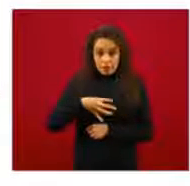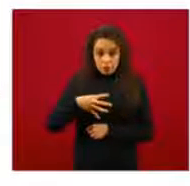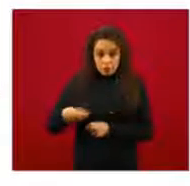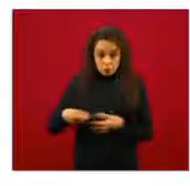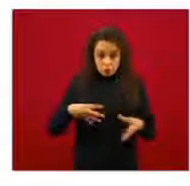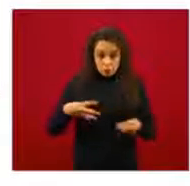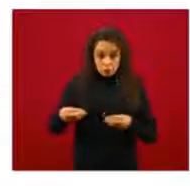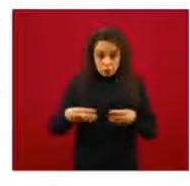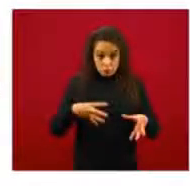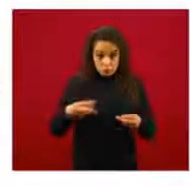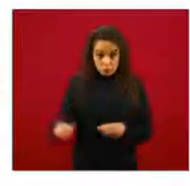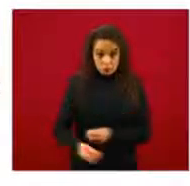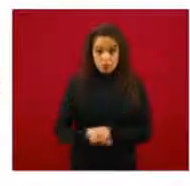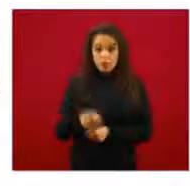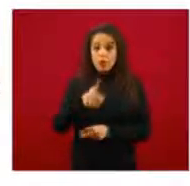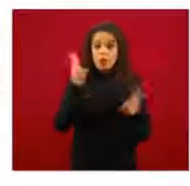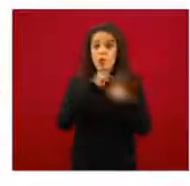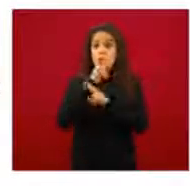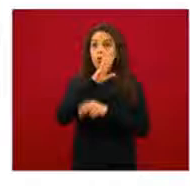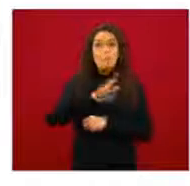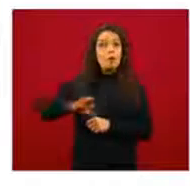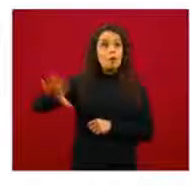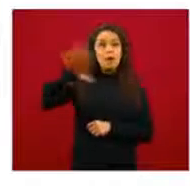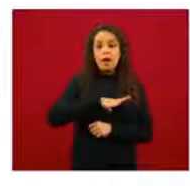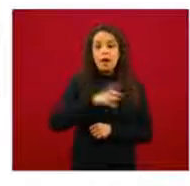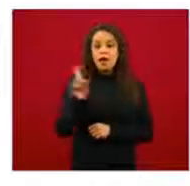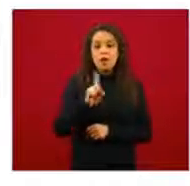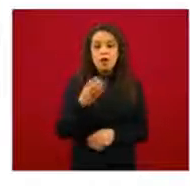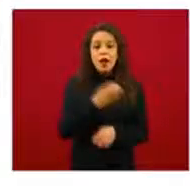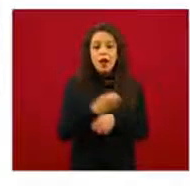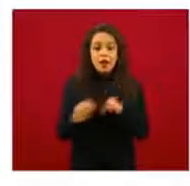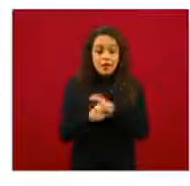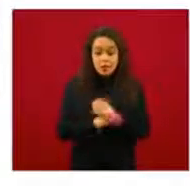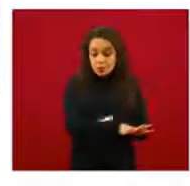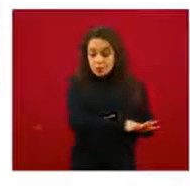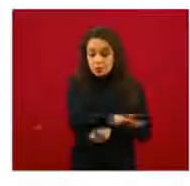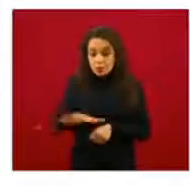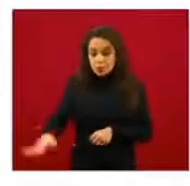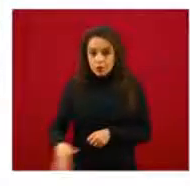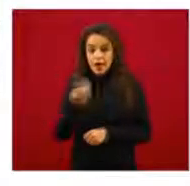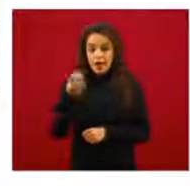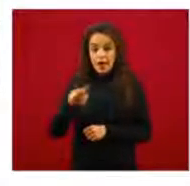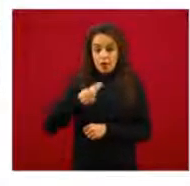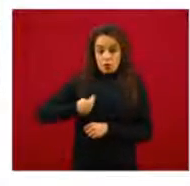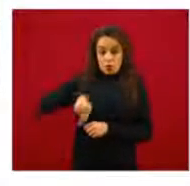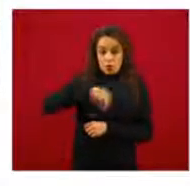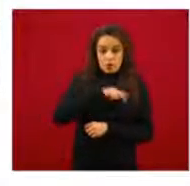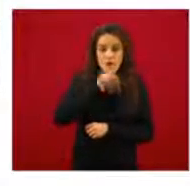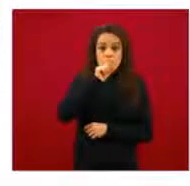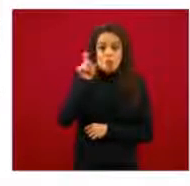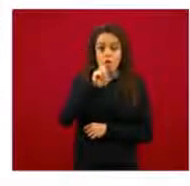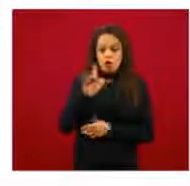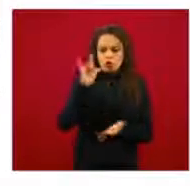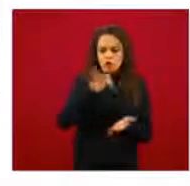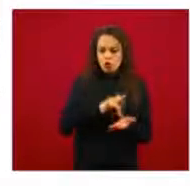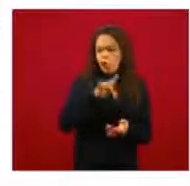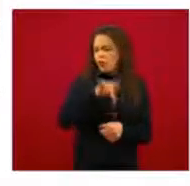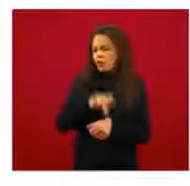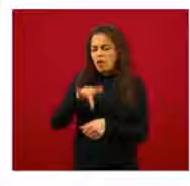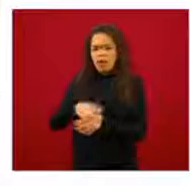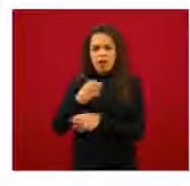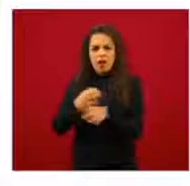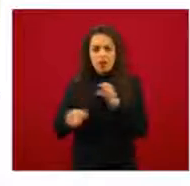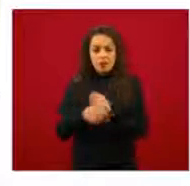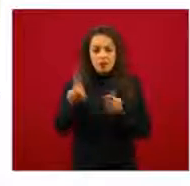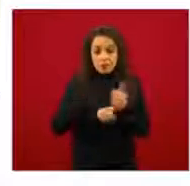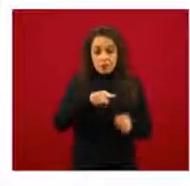virus, it is not in the air, it is in the surfaces, and we are the ones that when we touch